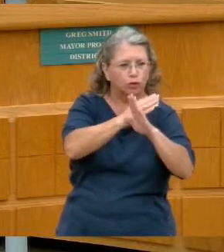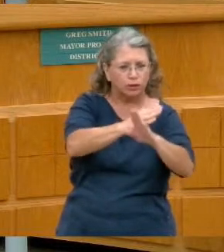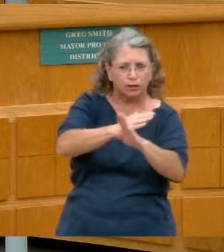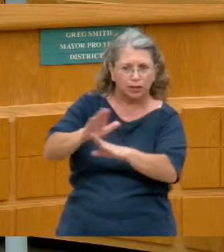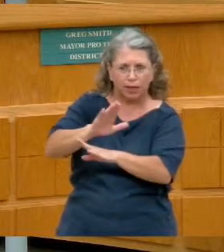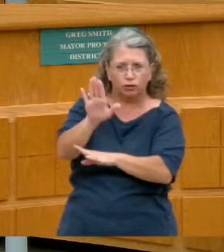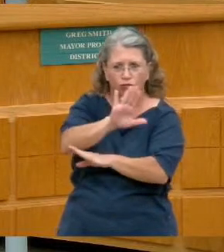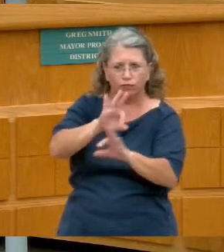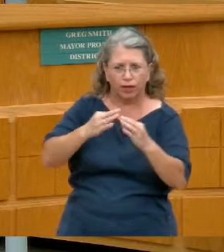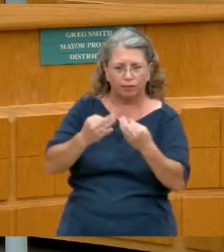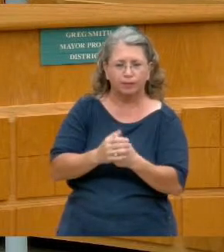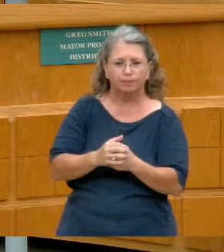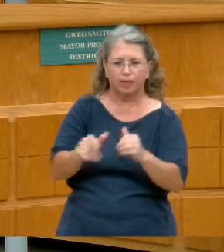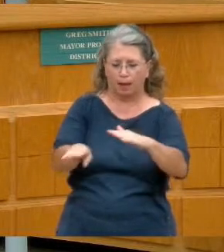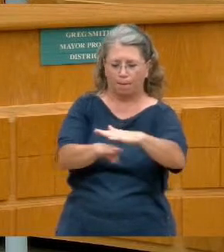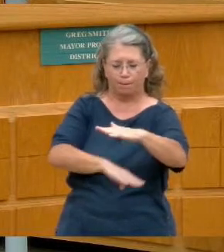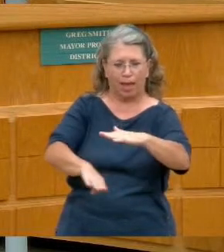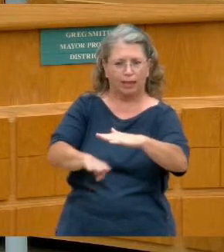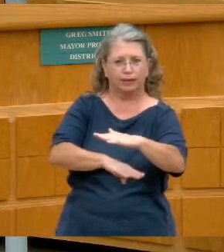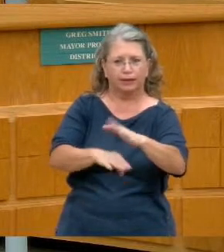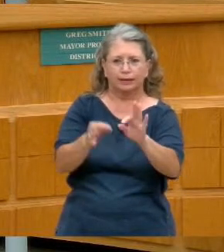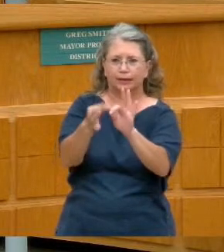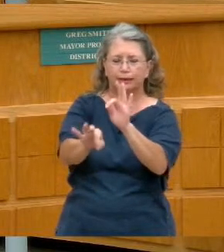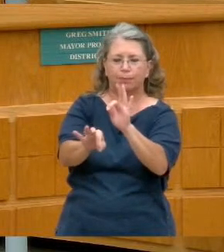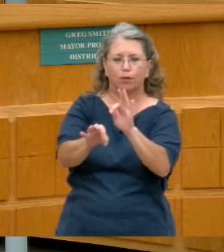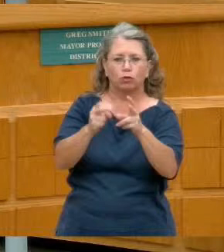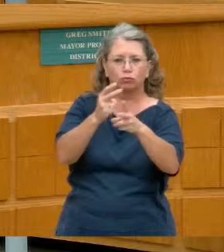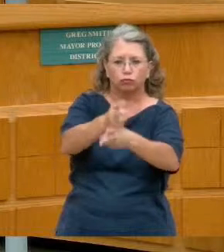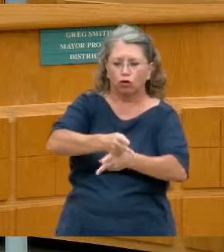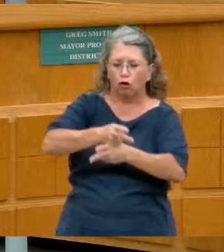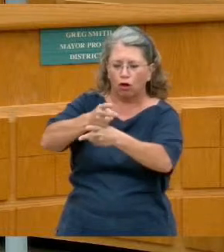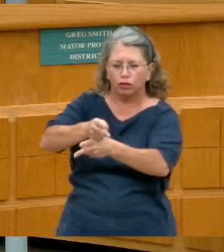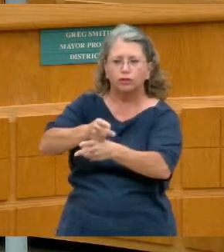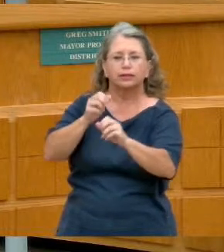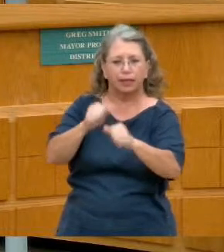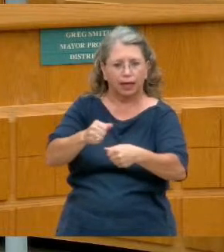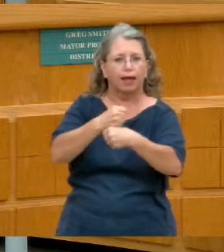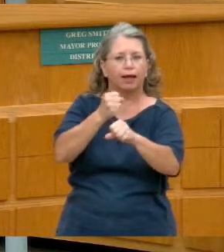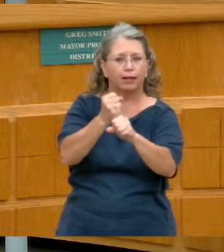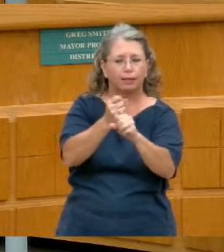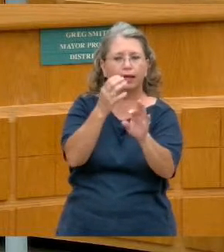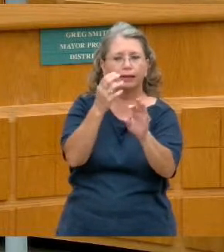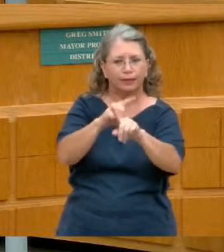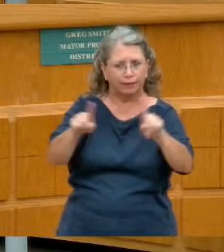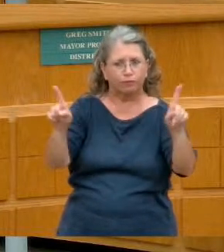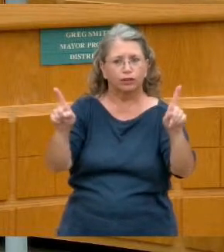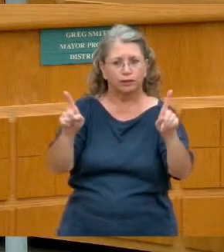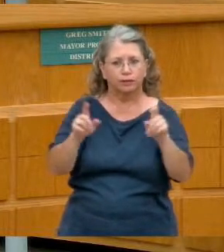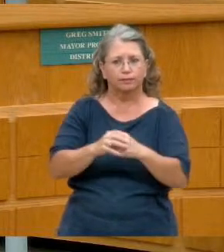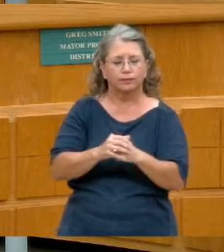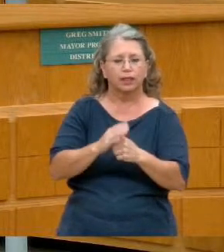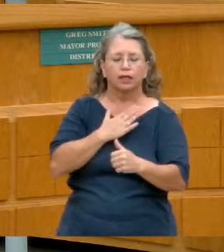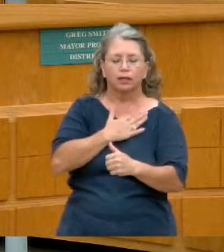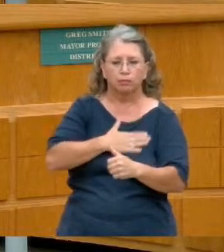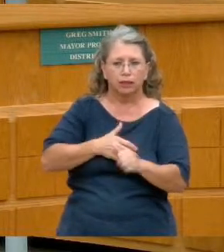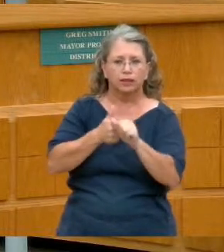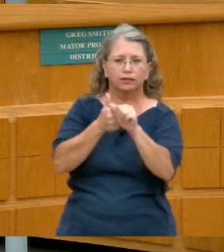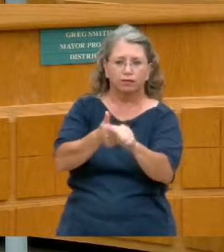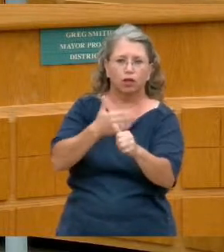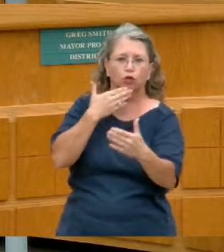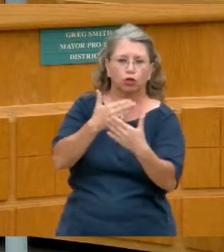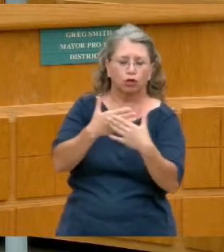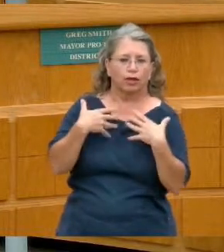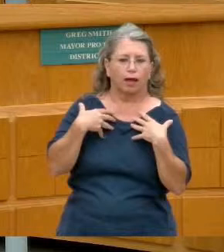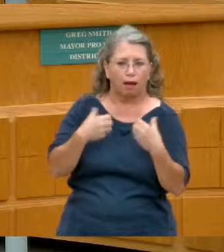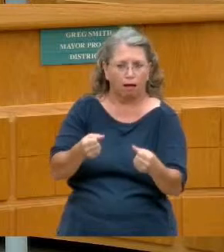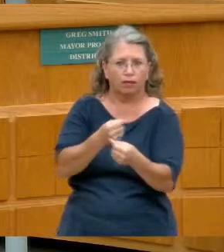and simple precautions can make all the difference in our numbers. Please practice good public health strategies so that the virus can